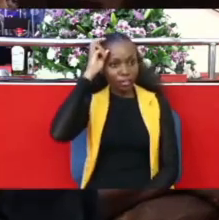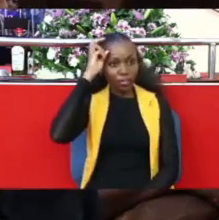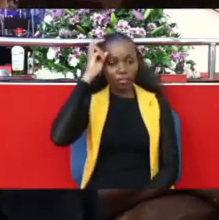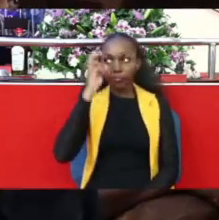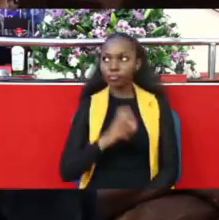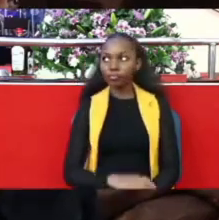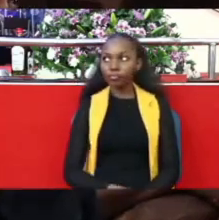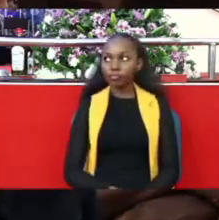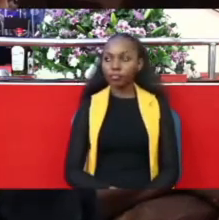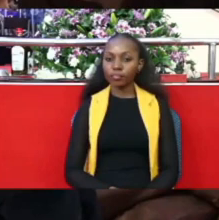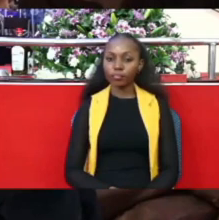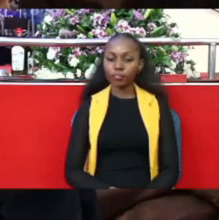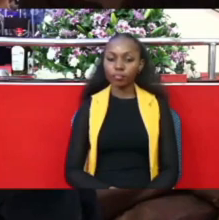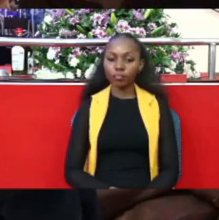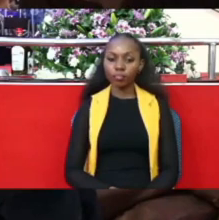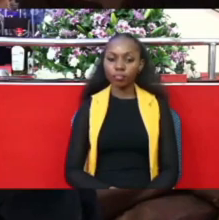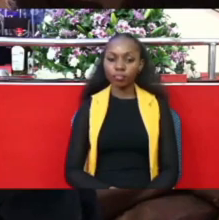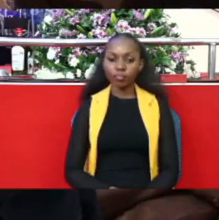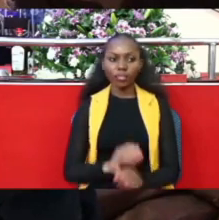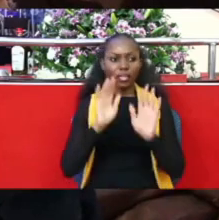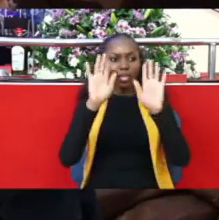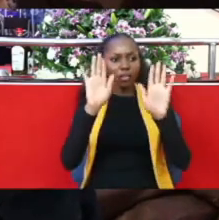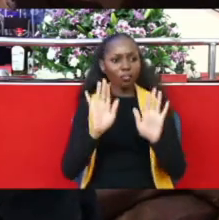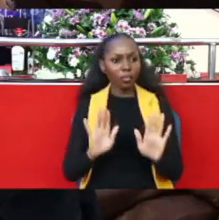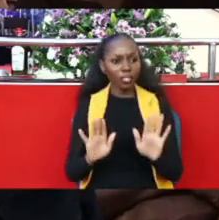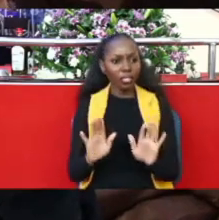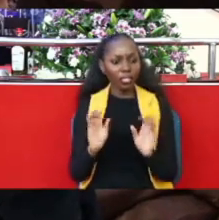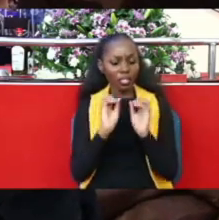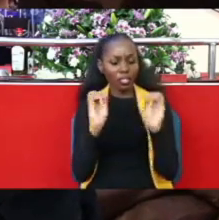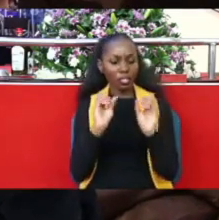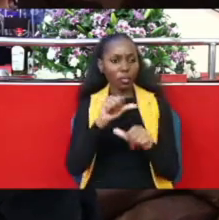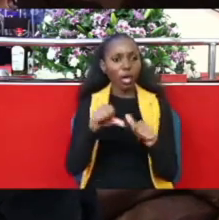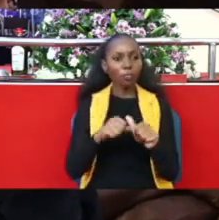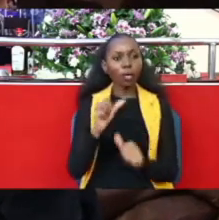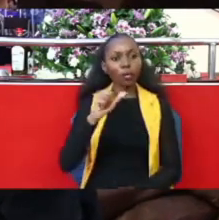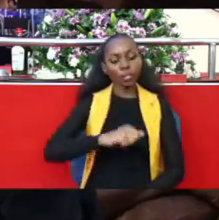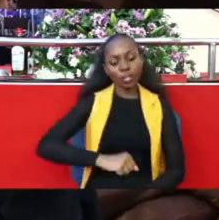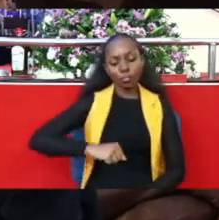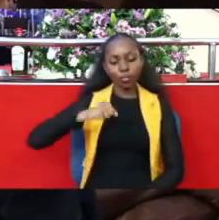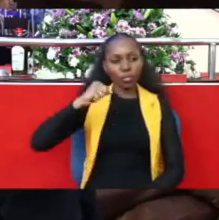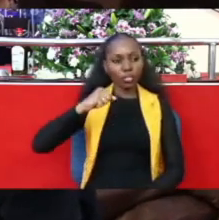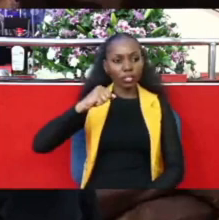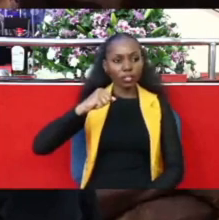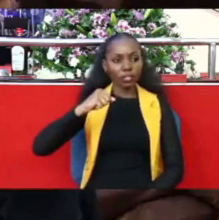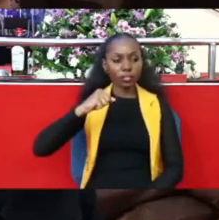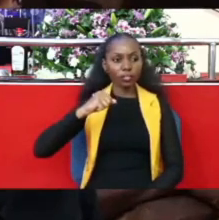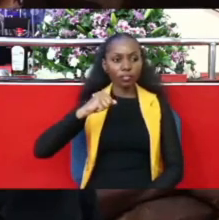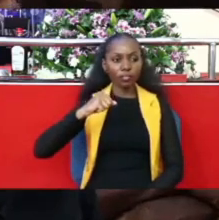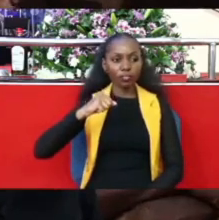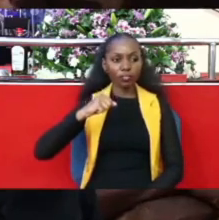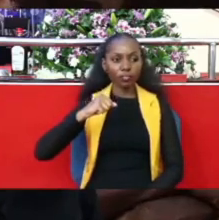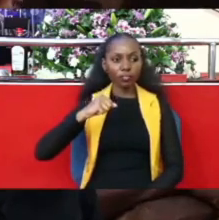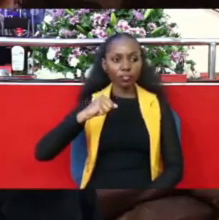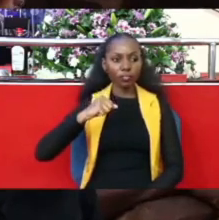I do not care. I could be having a boss who does not know the Lord Jesus Christ. For